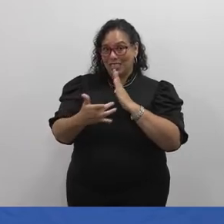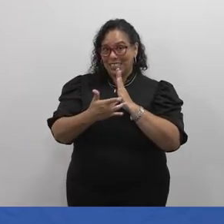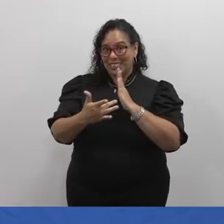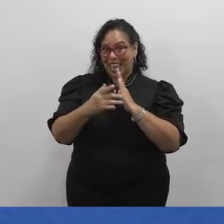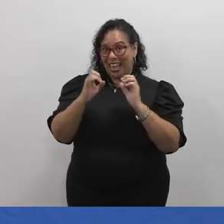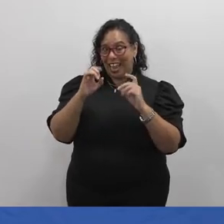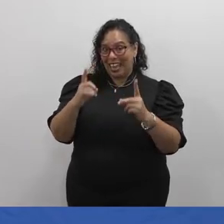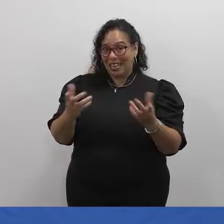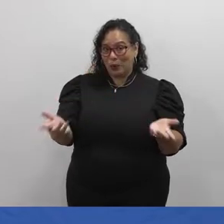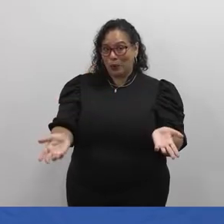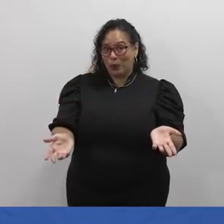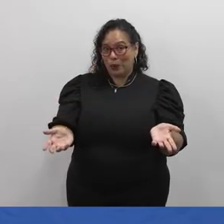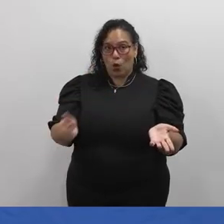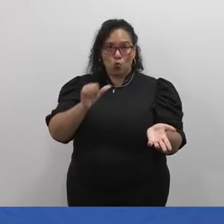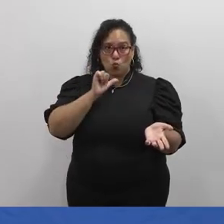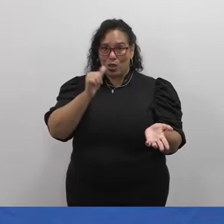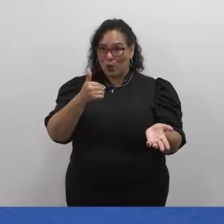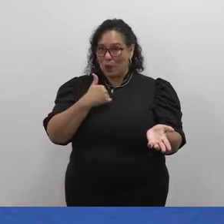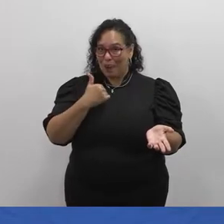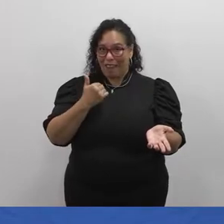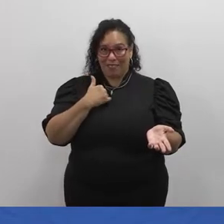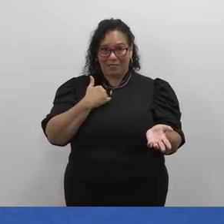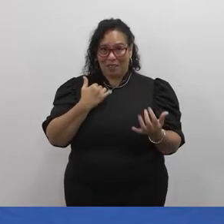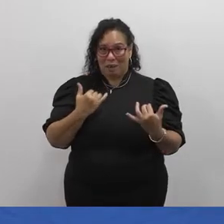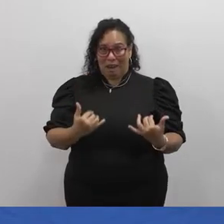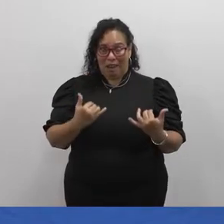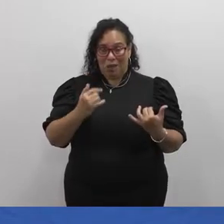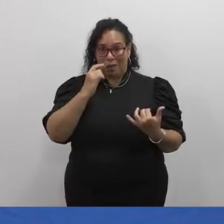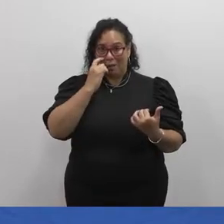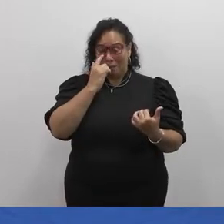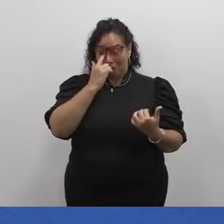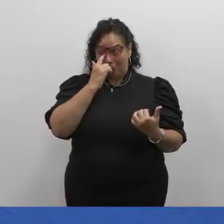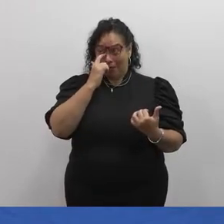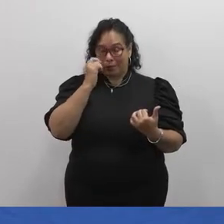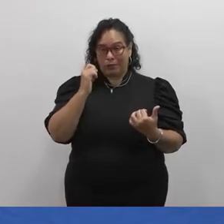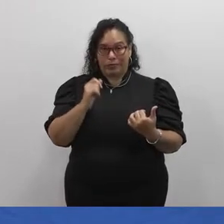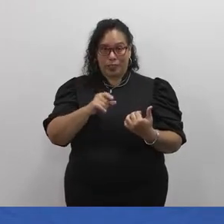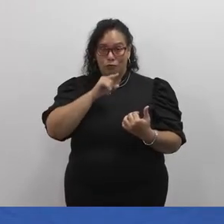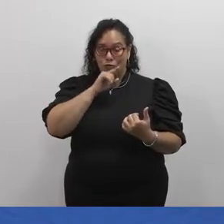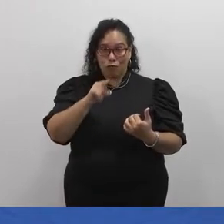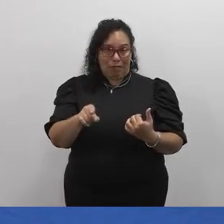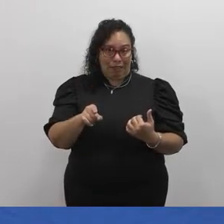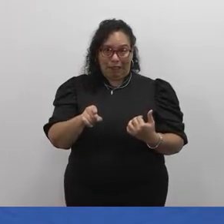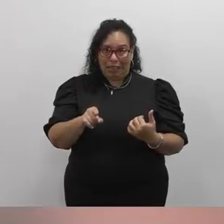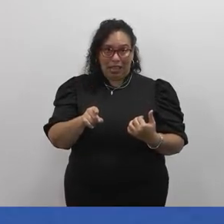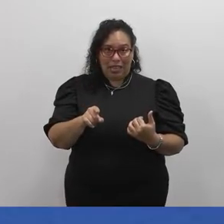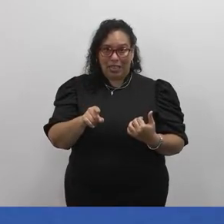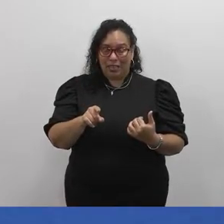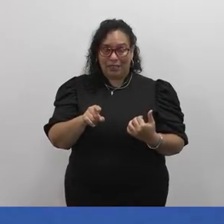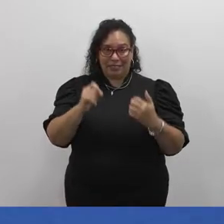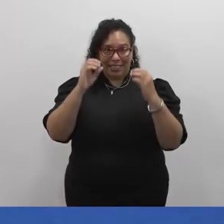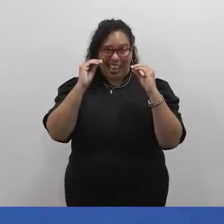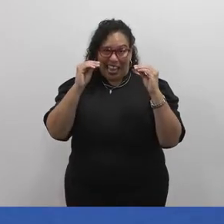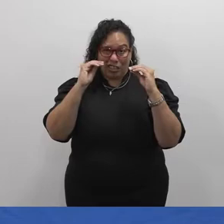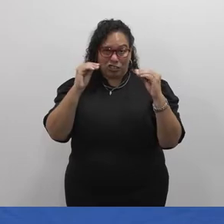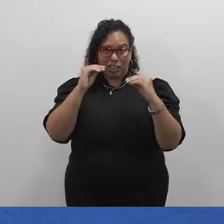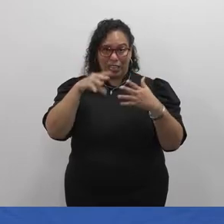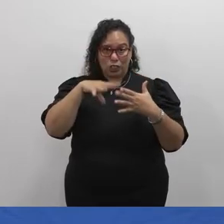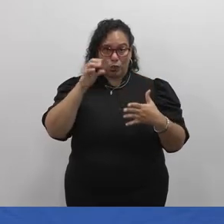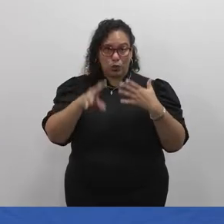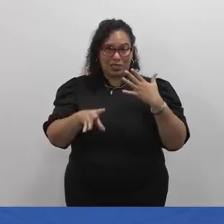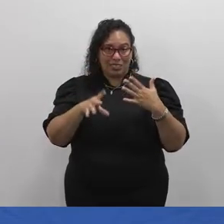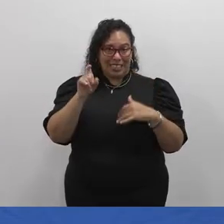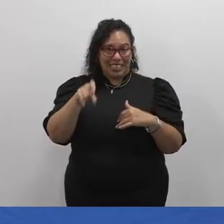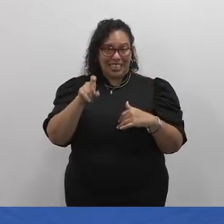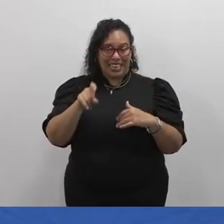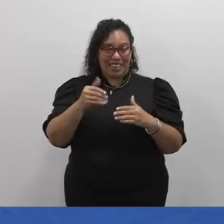Miranda. We don't have capacity right now to truly, you know, educate students for what they may